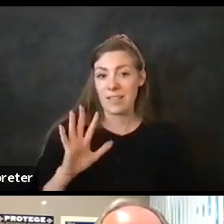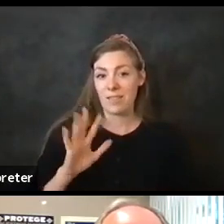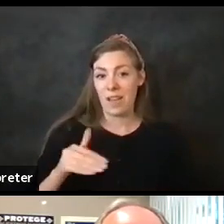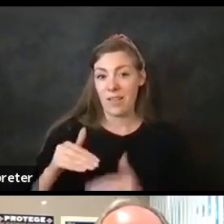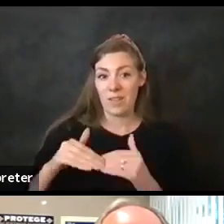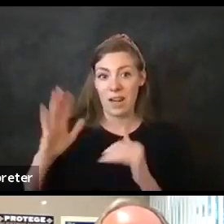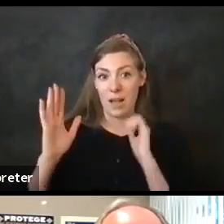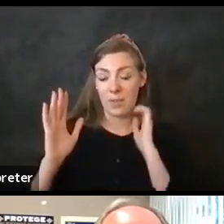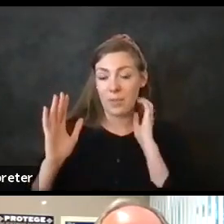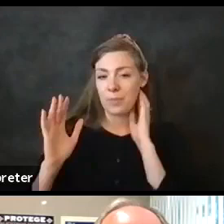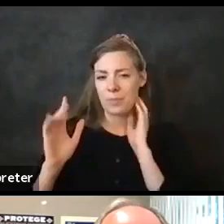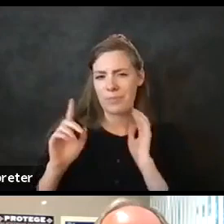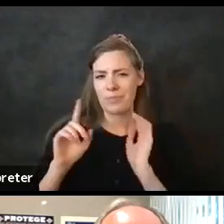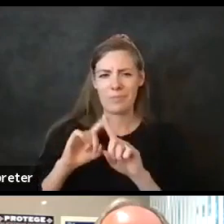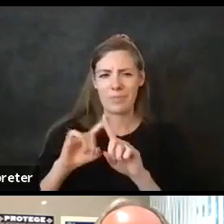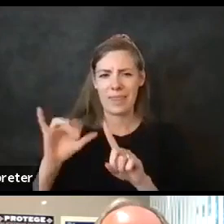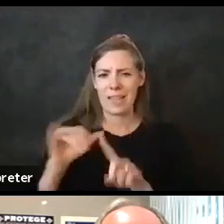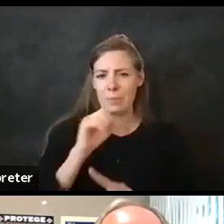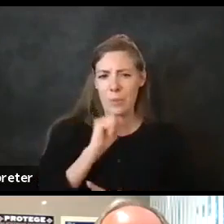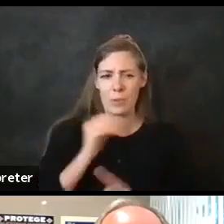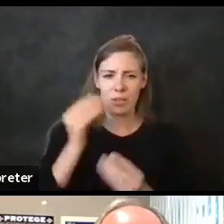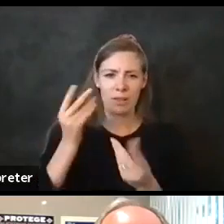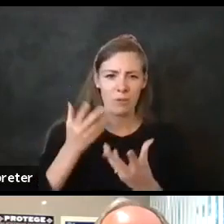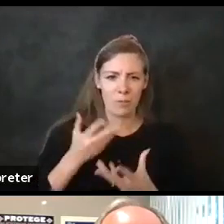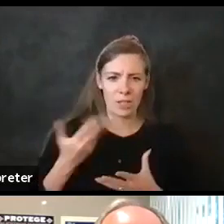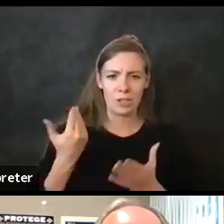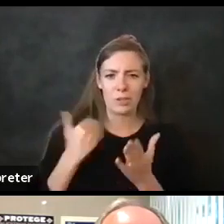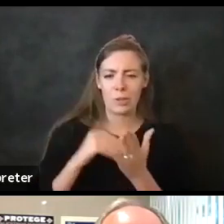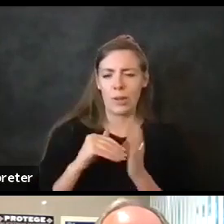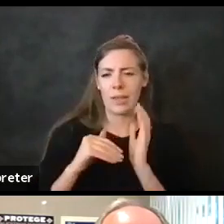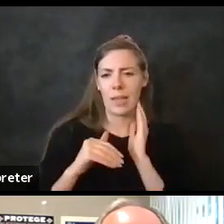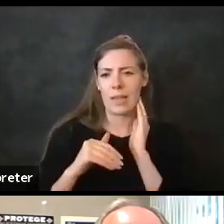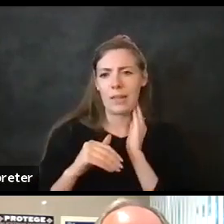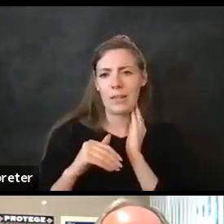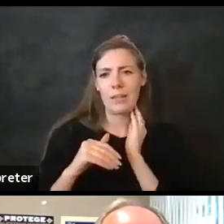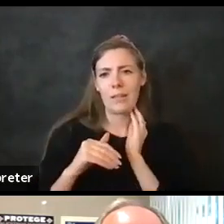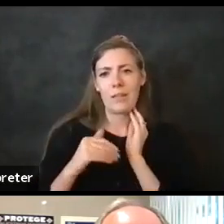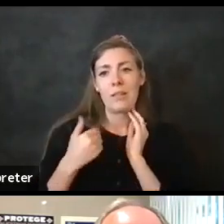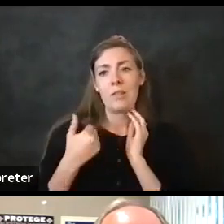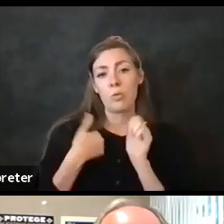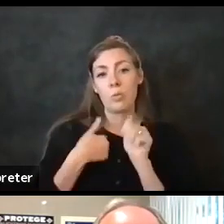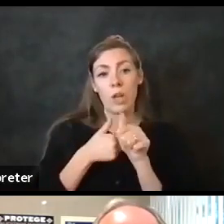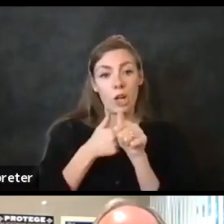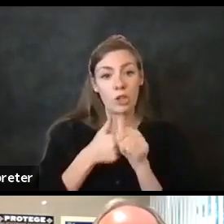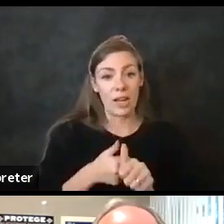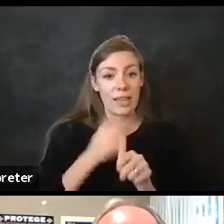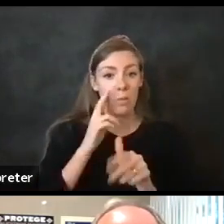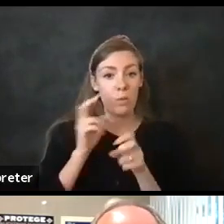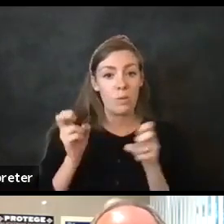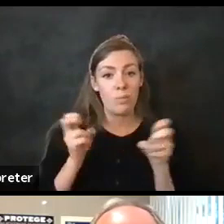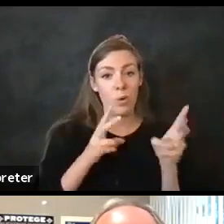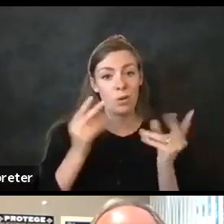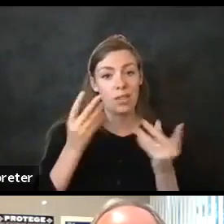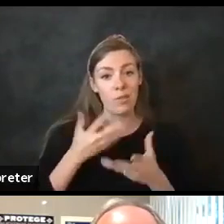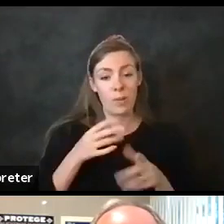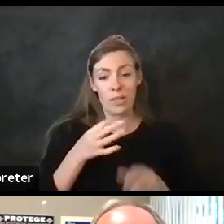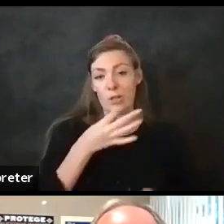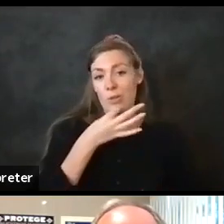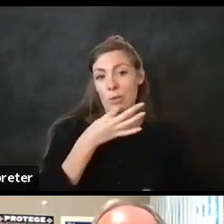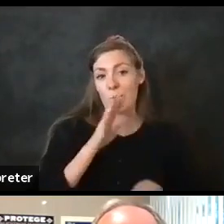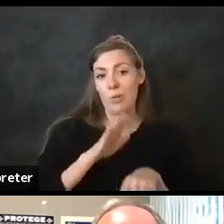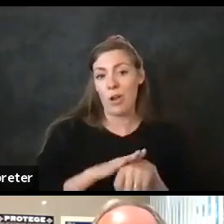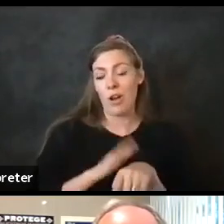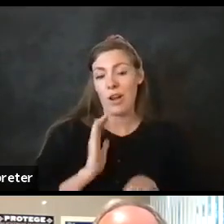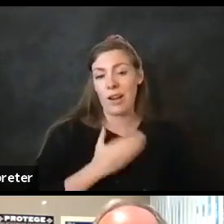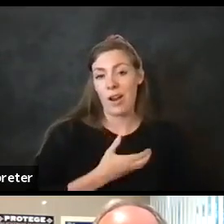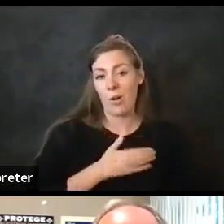that's older data. So as I said, we are tracking that, and we will be posting that data soon on our vaccine